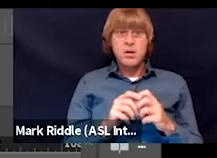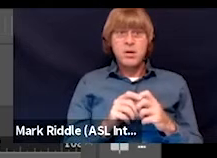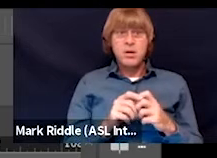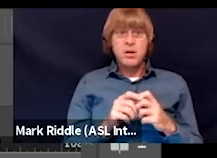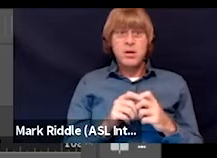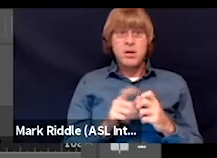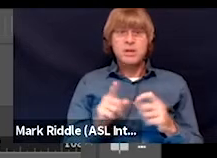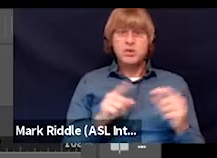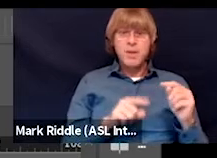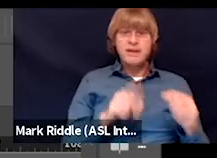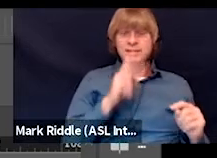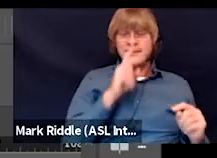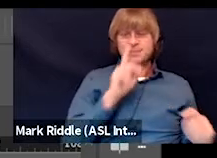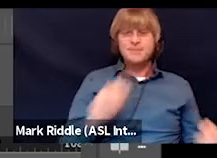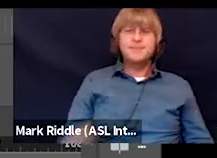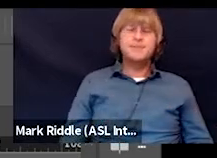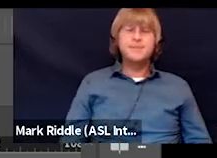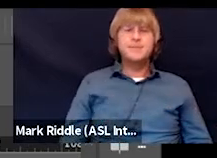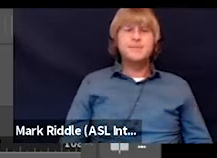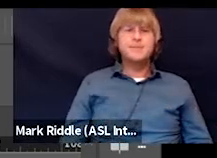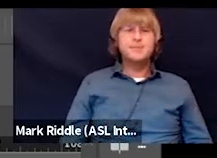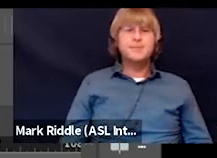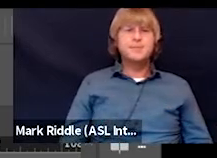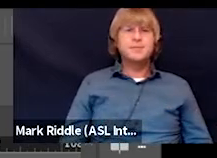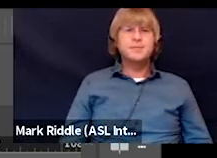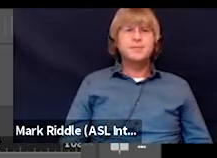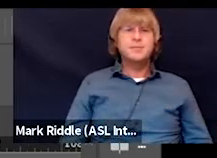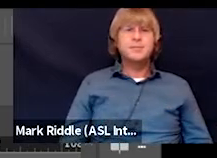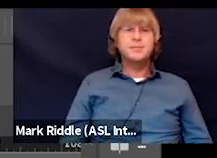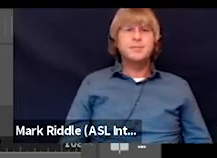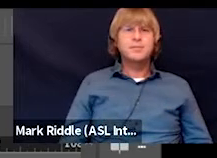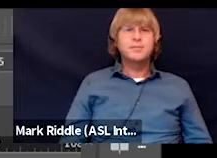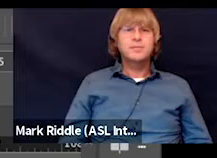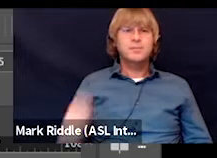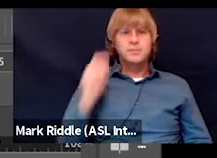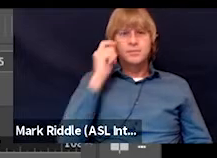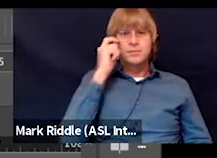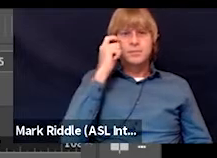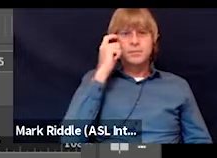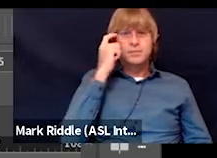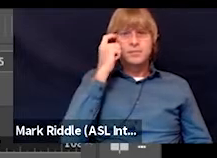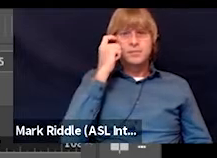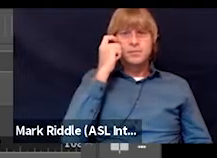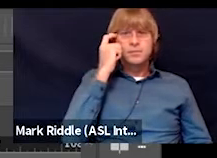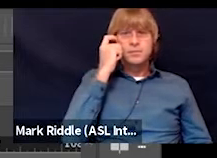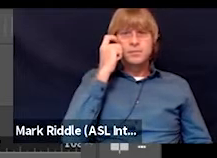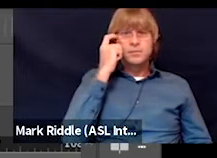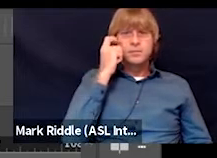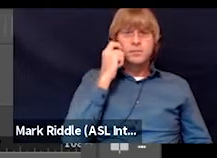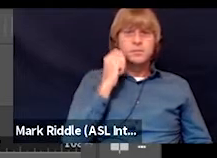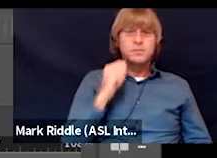Let's see, hold on a second. Let me go back to, all right.